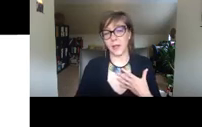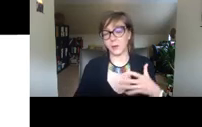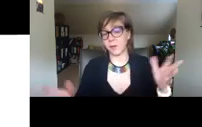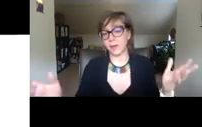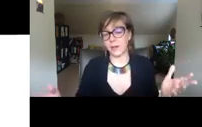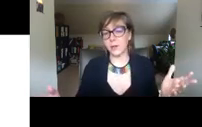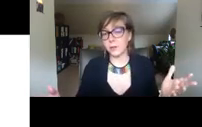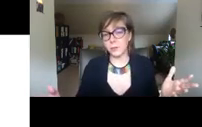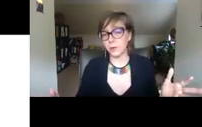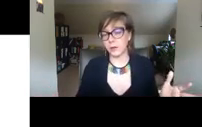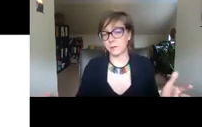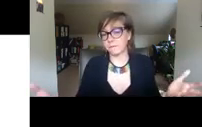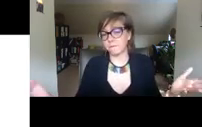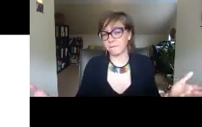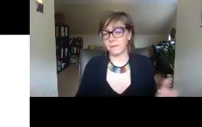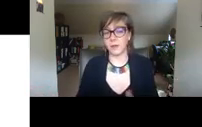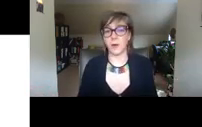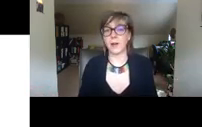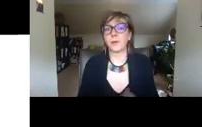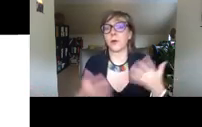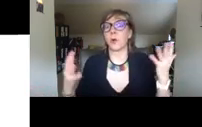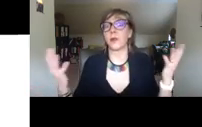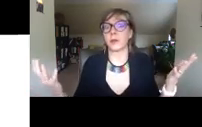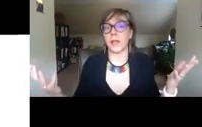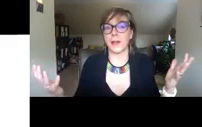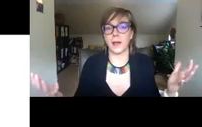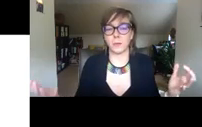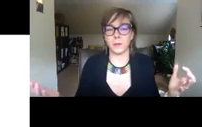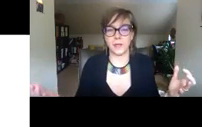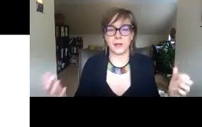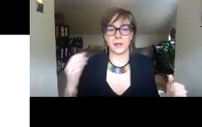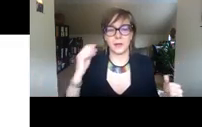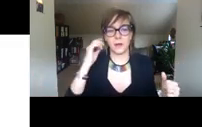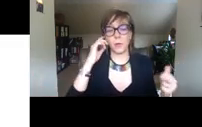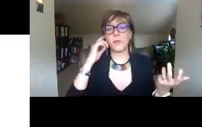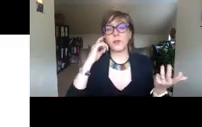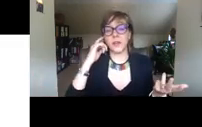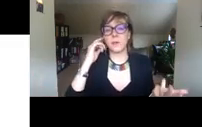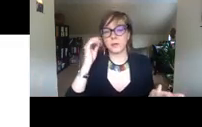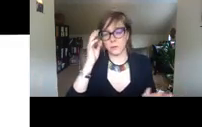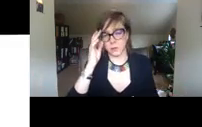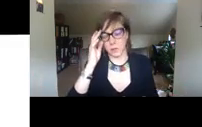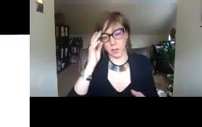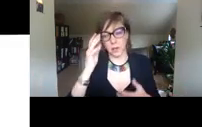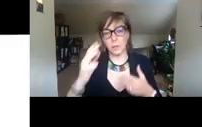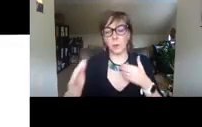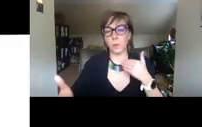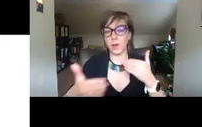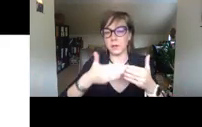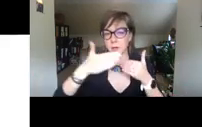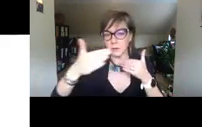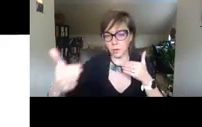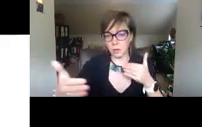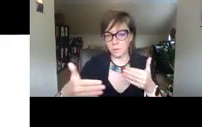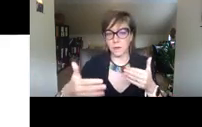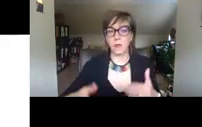me. I don't hear you. You know, I don't know what you're getting out of what I'm saying. Hopefully you're getting most of what I'm saying. But when we're in